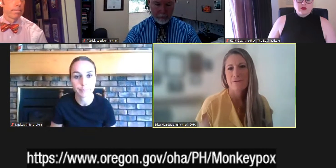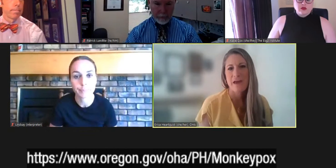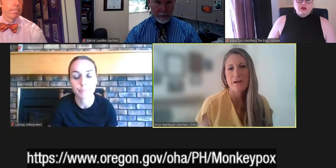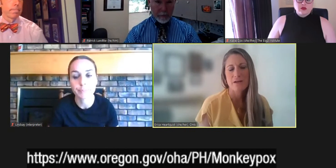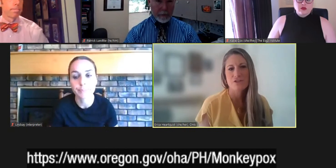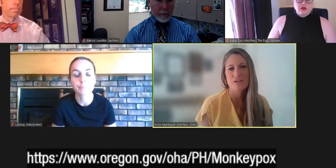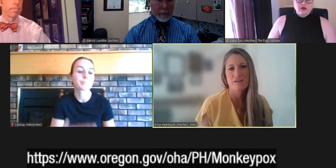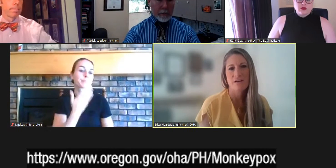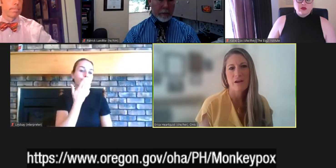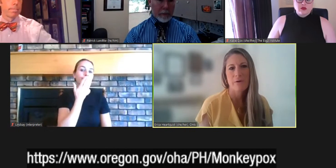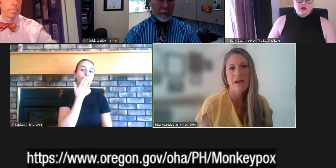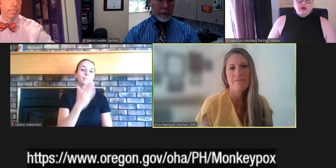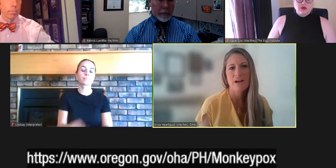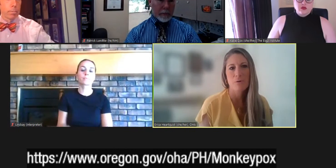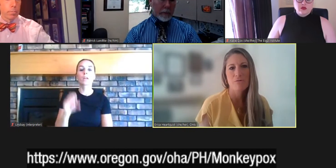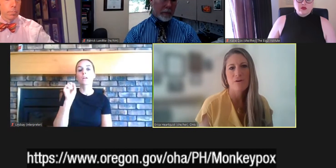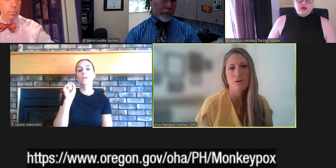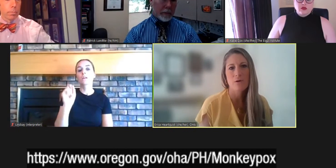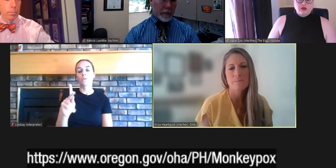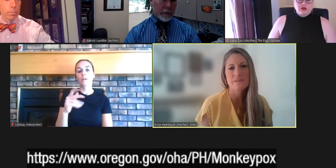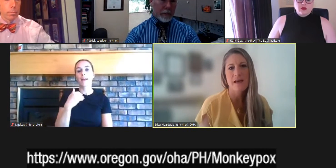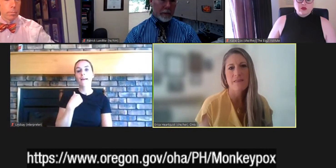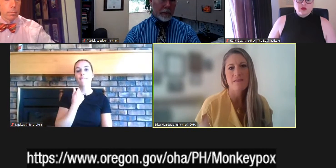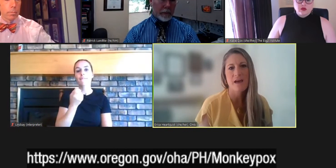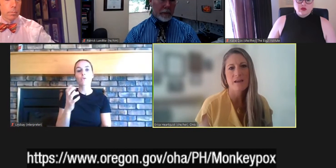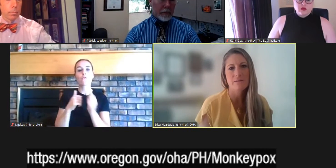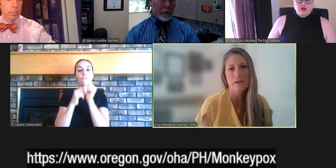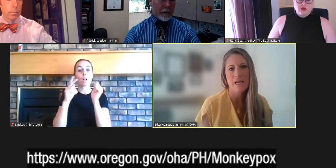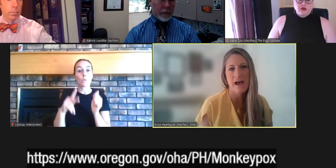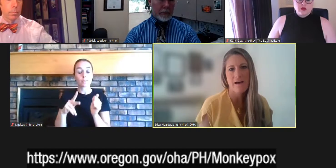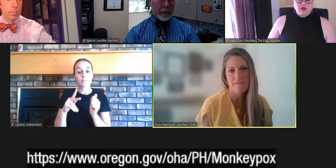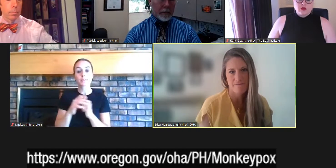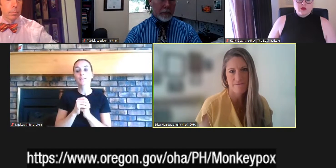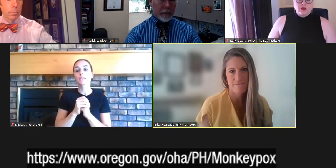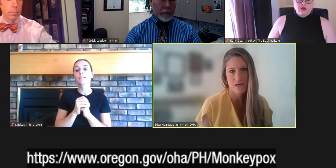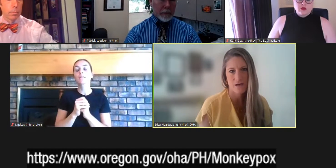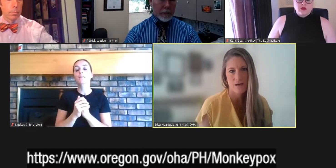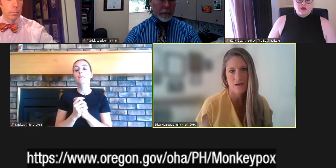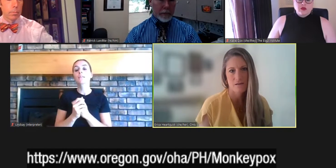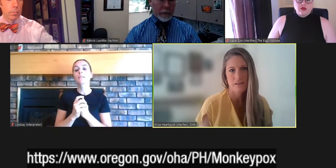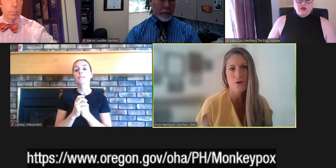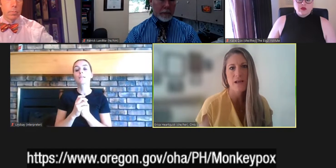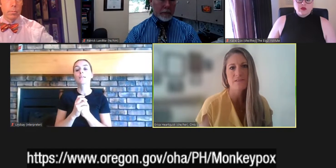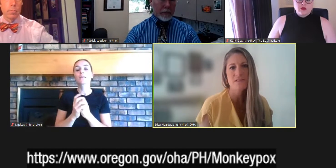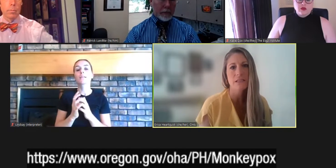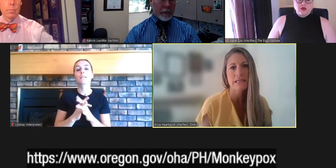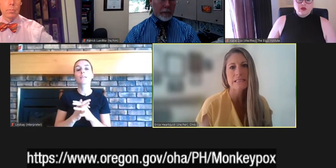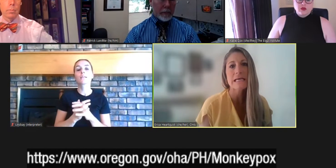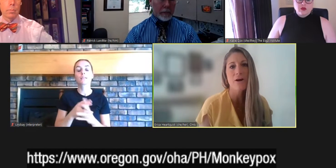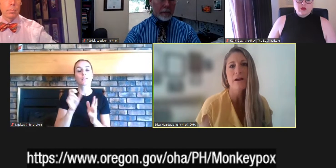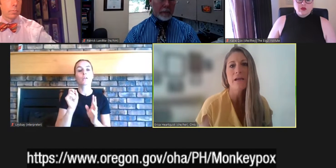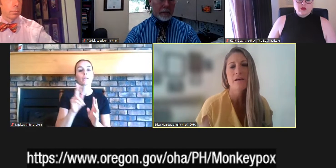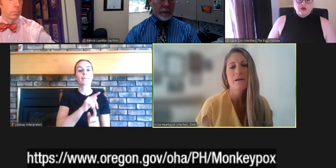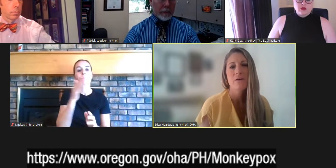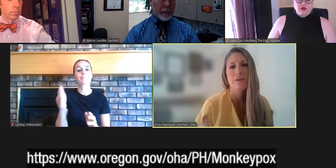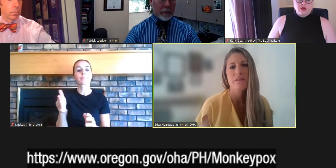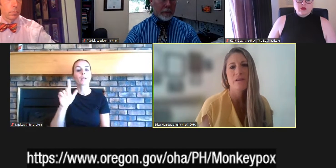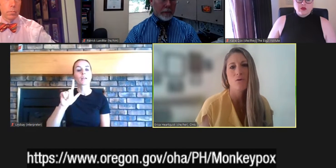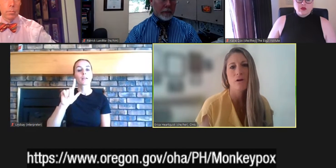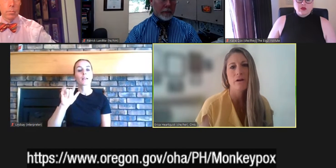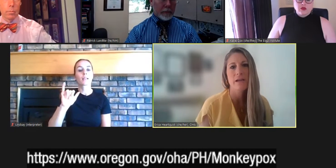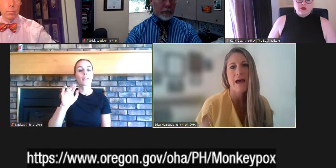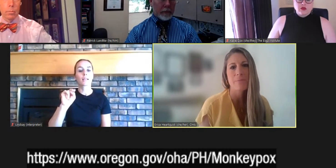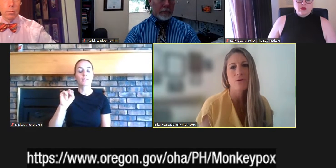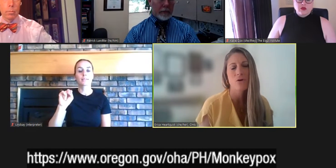Thank you for that question. Okay, we have a couple follow-ups, and then we have, let's go next to Lynn Terry with